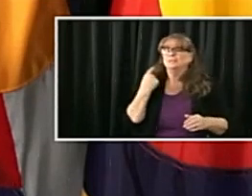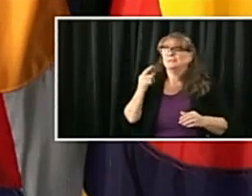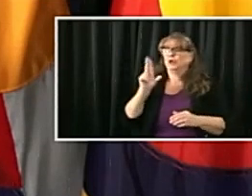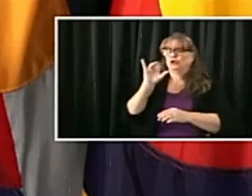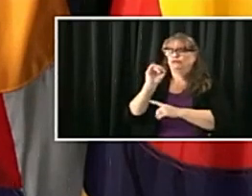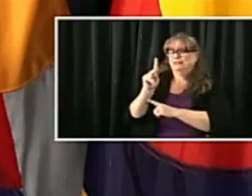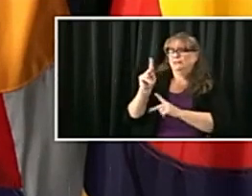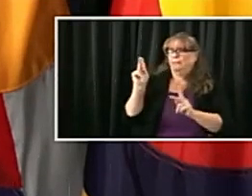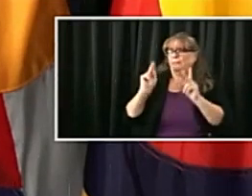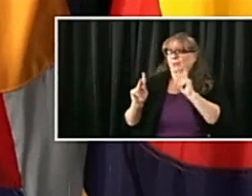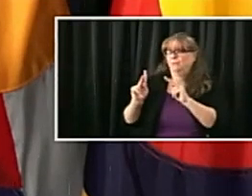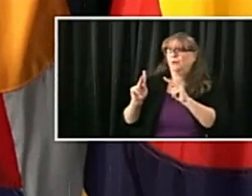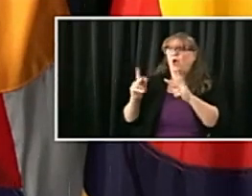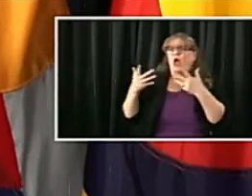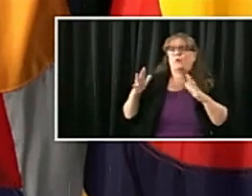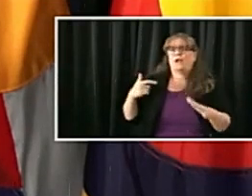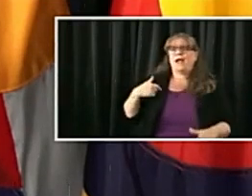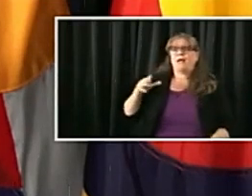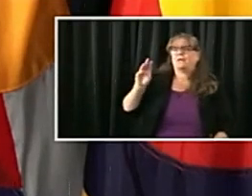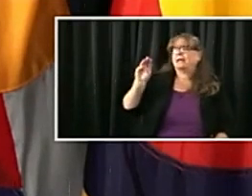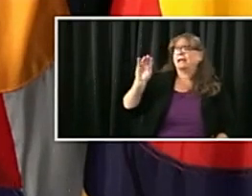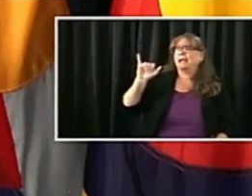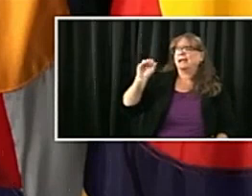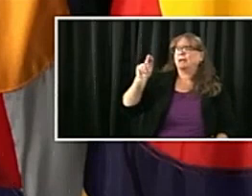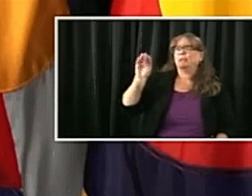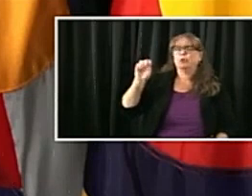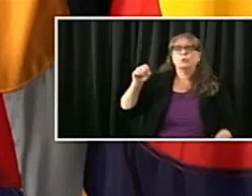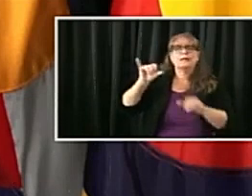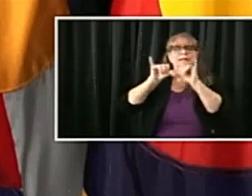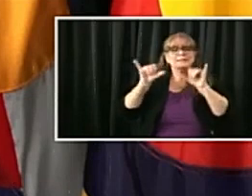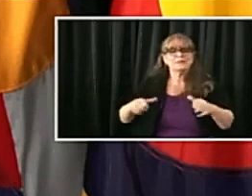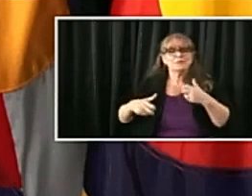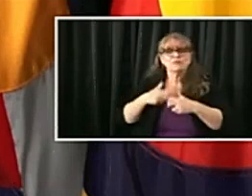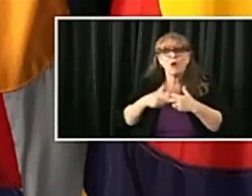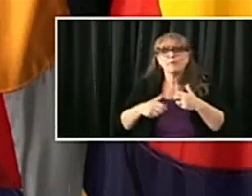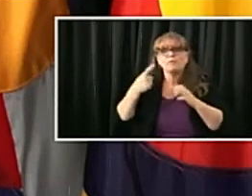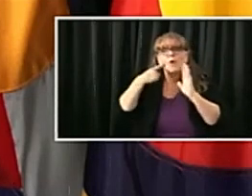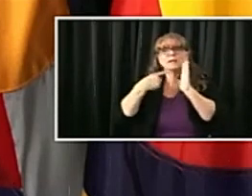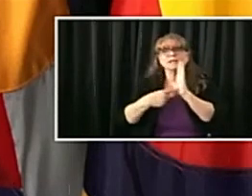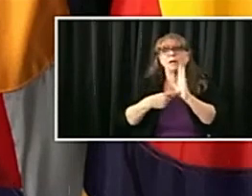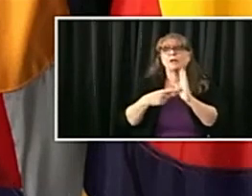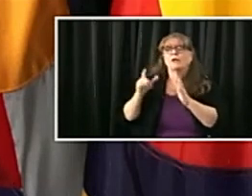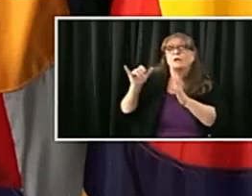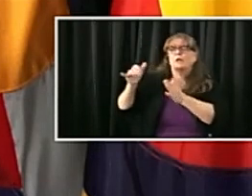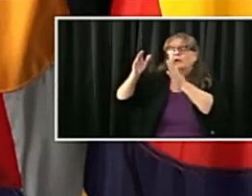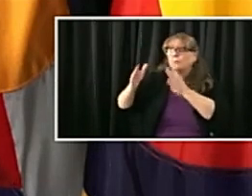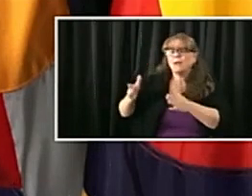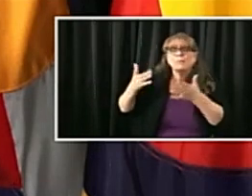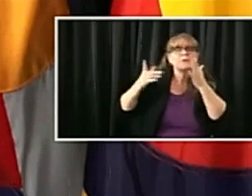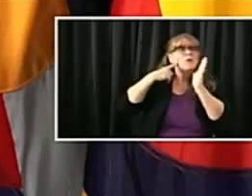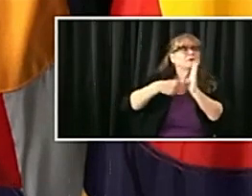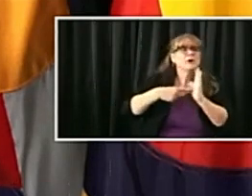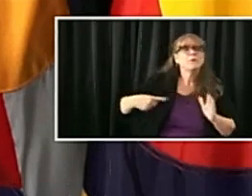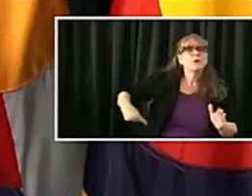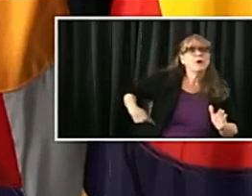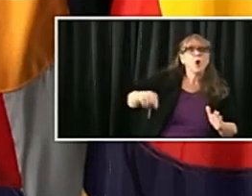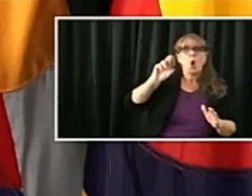existing autoimmune issues, meaning it could be organ transplant recipients, people on chemotherapy, or people with autoimmune disorders. There are